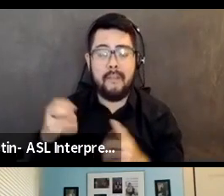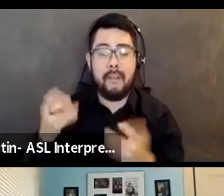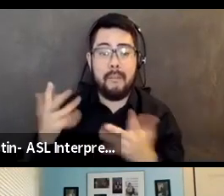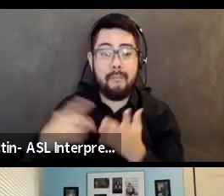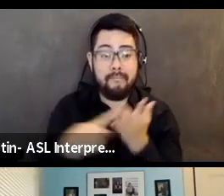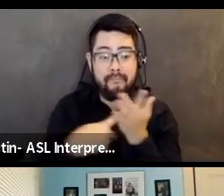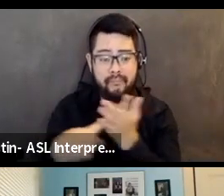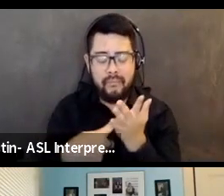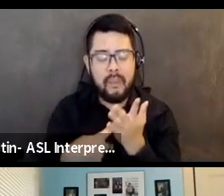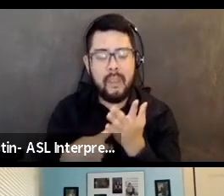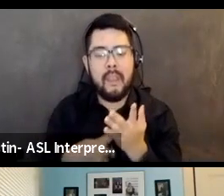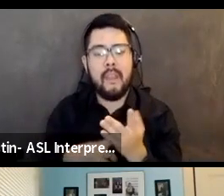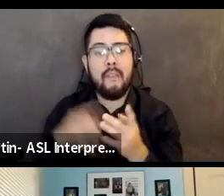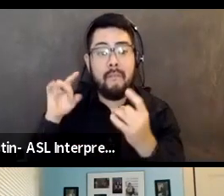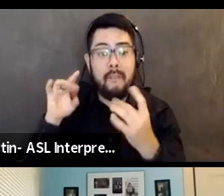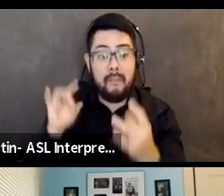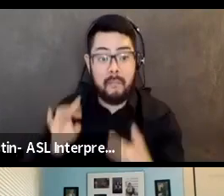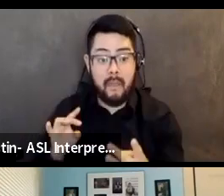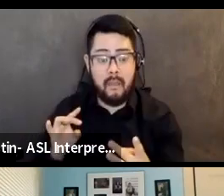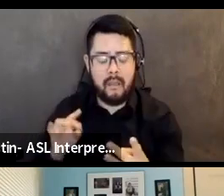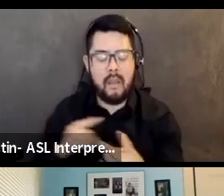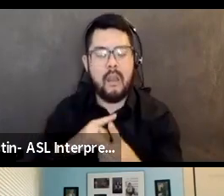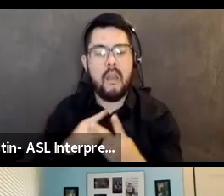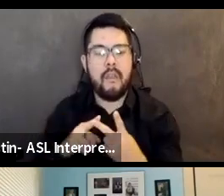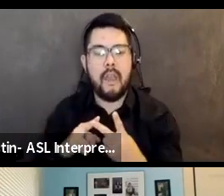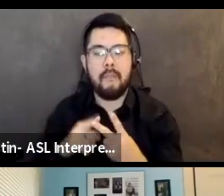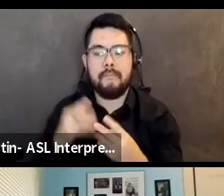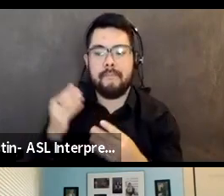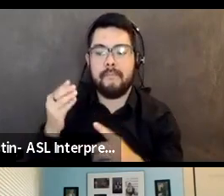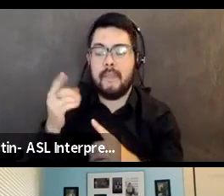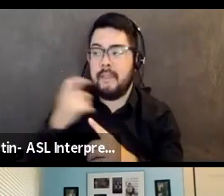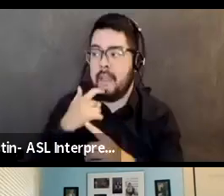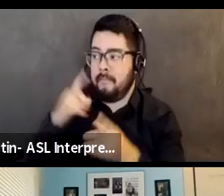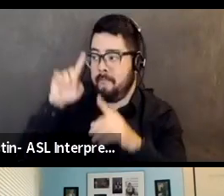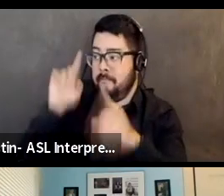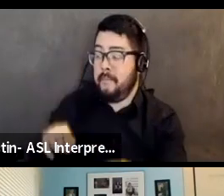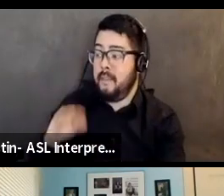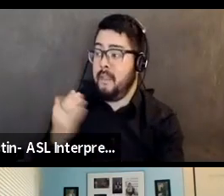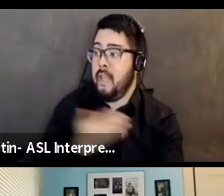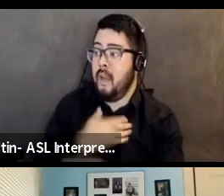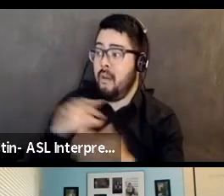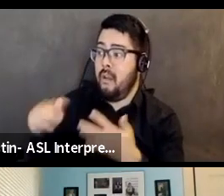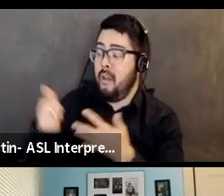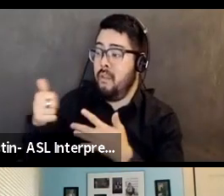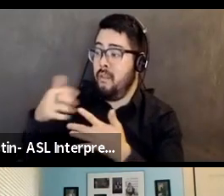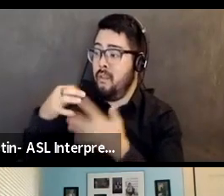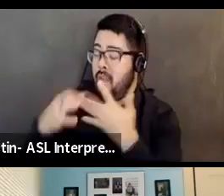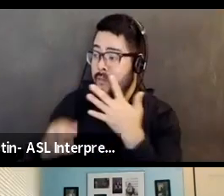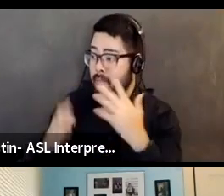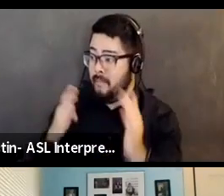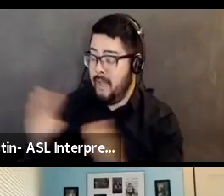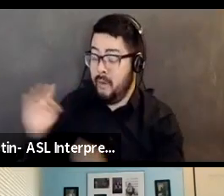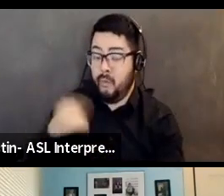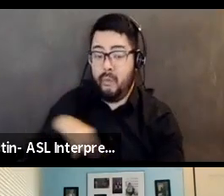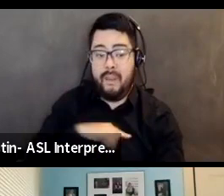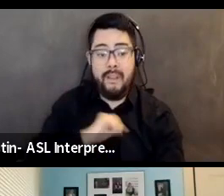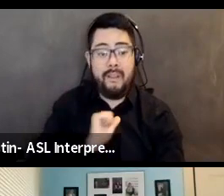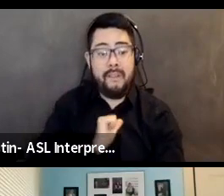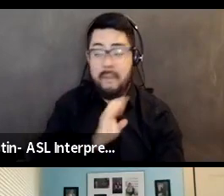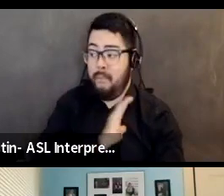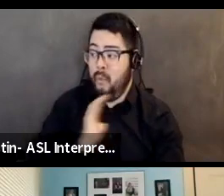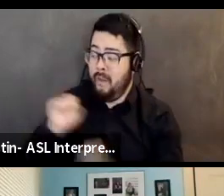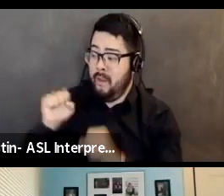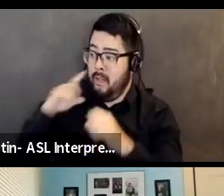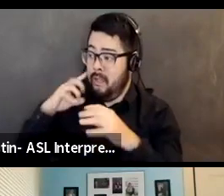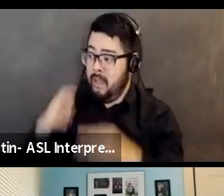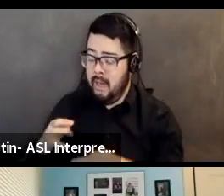then says this is the alternative plan that we as a board can select from and then that individual